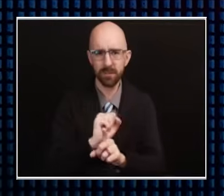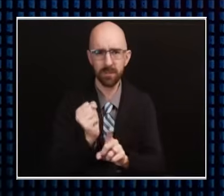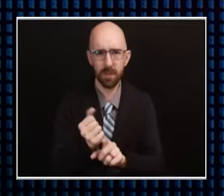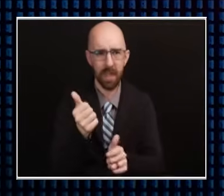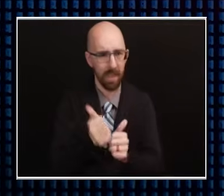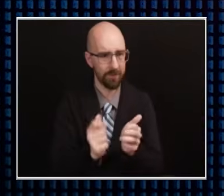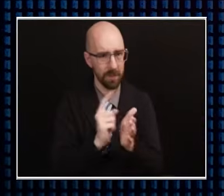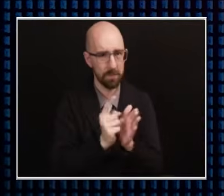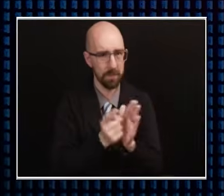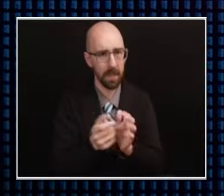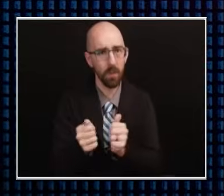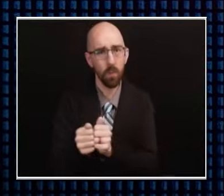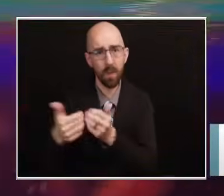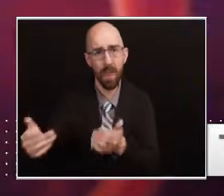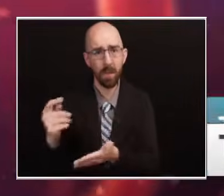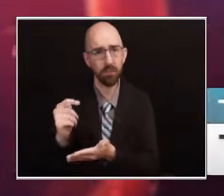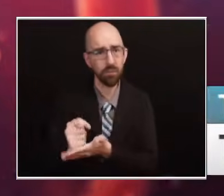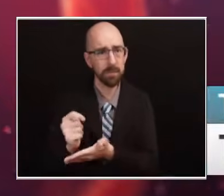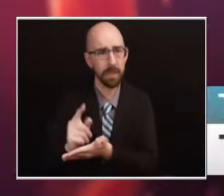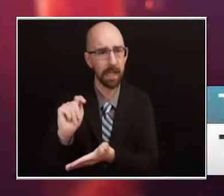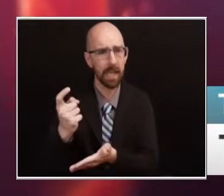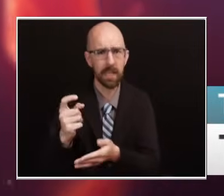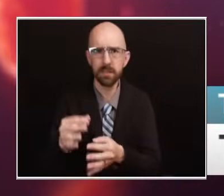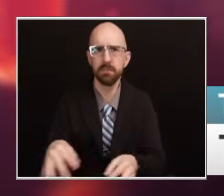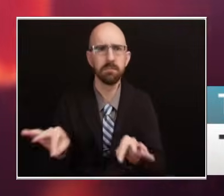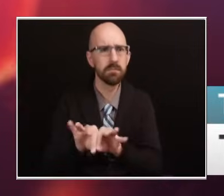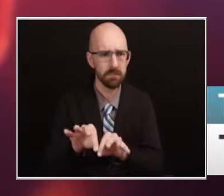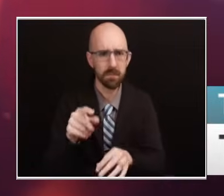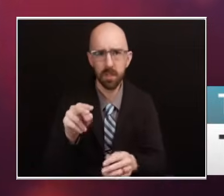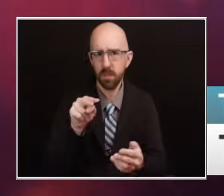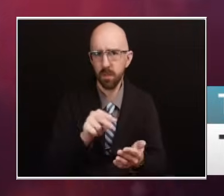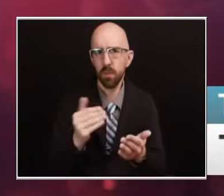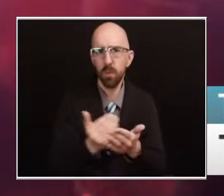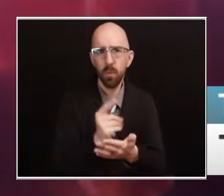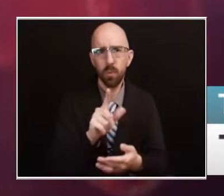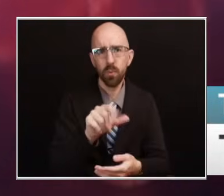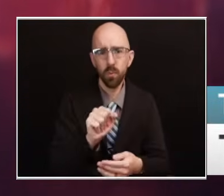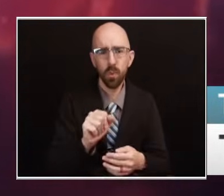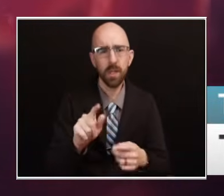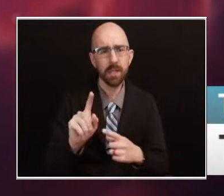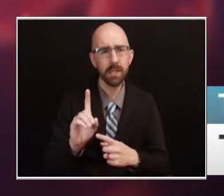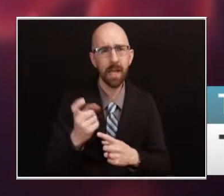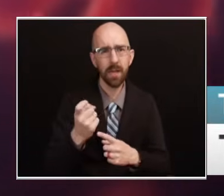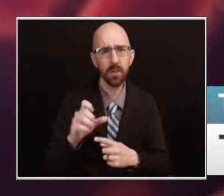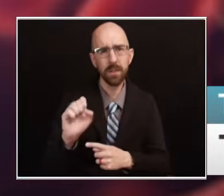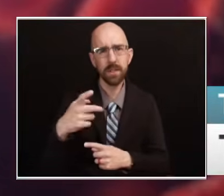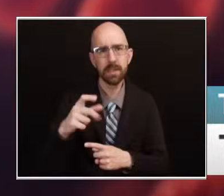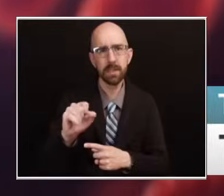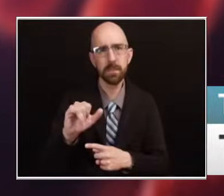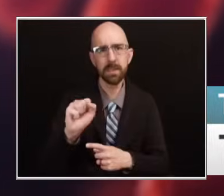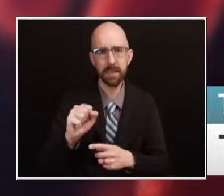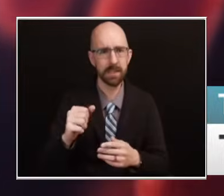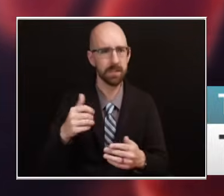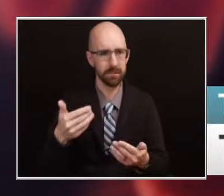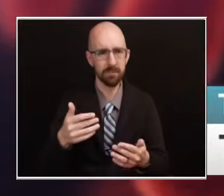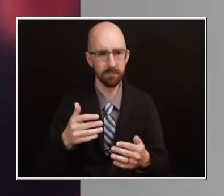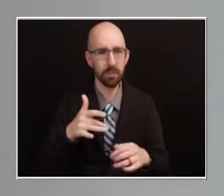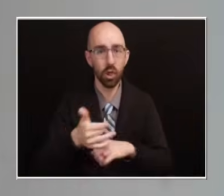treatment counts. We look at the new tools to help diagnose sepsis earlier than ever before. That's tomorrow at 8.